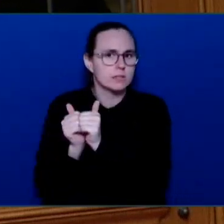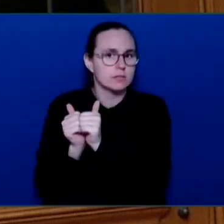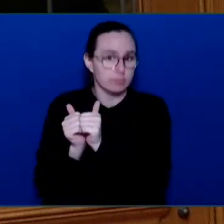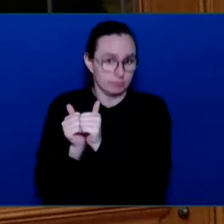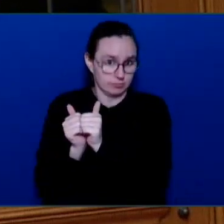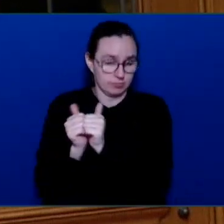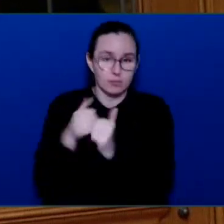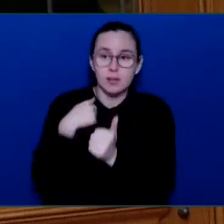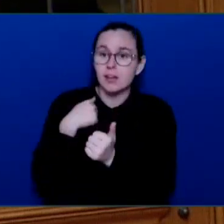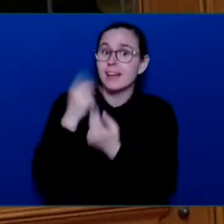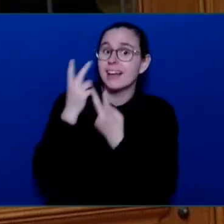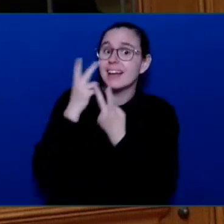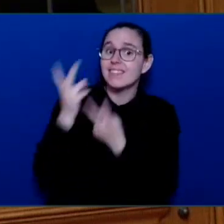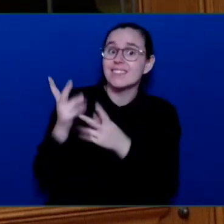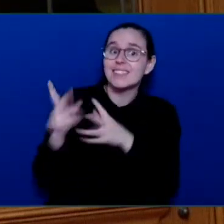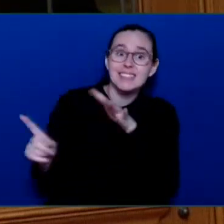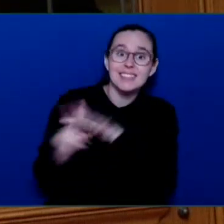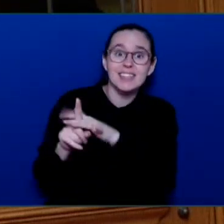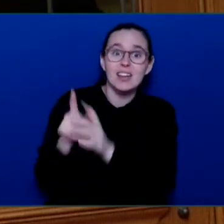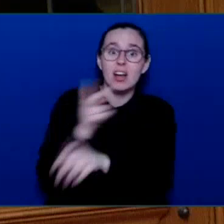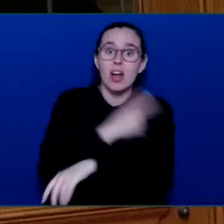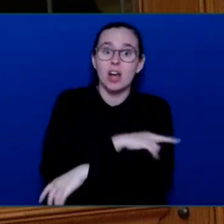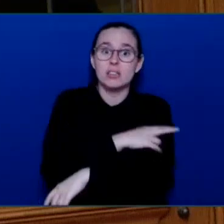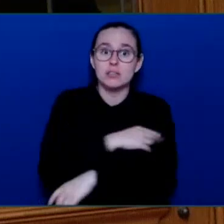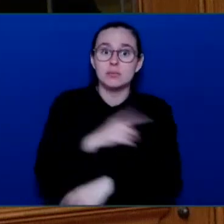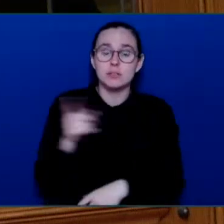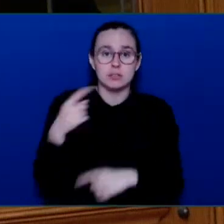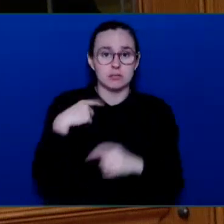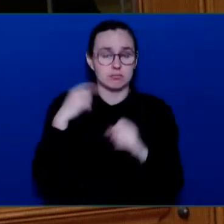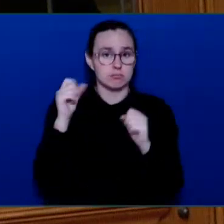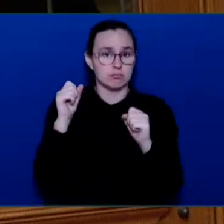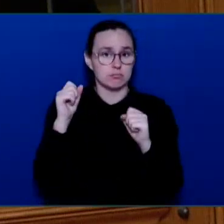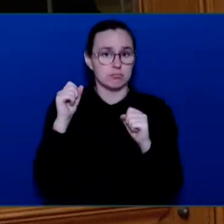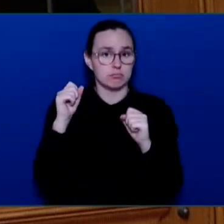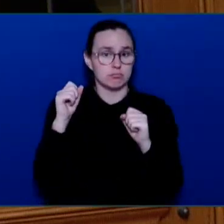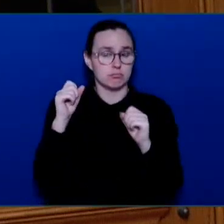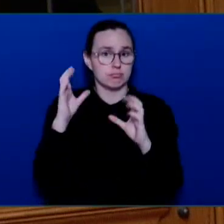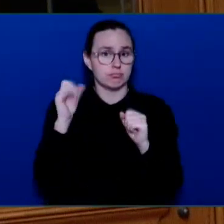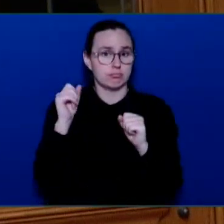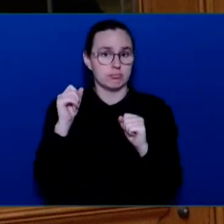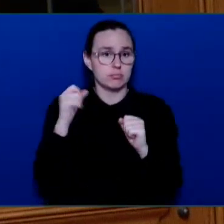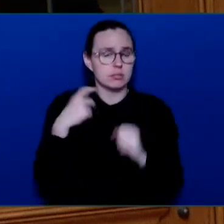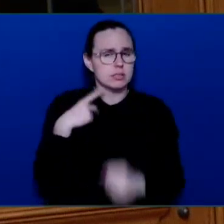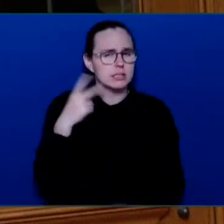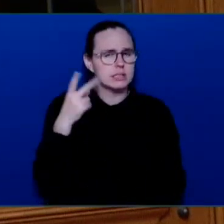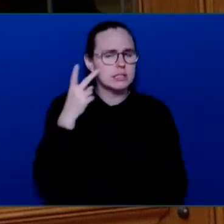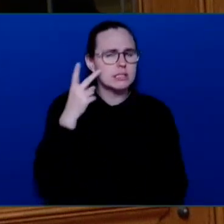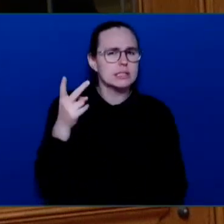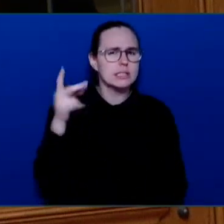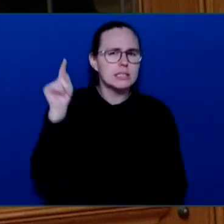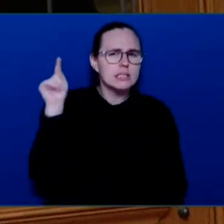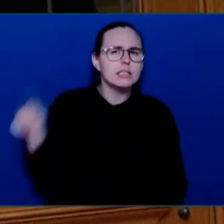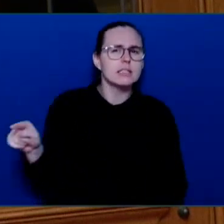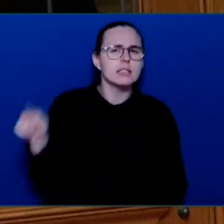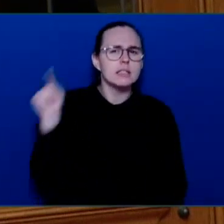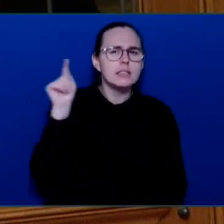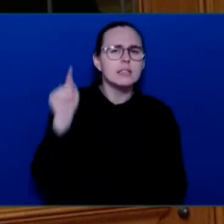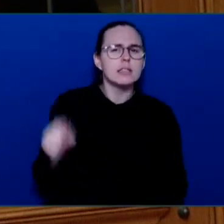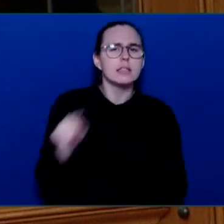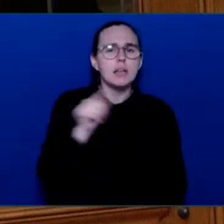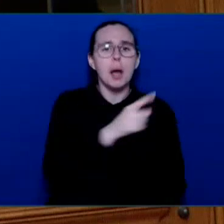to find bed after bed after bed of patients lined up against the walls in the hallway of the